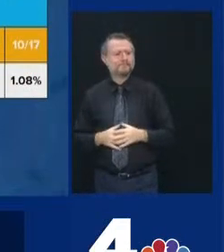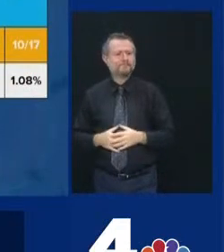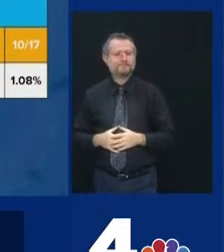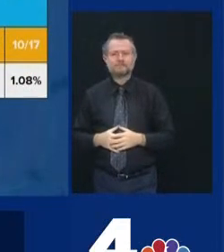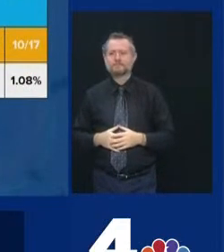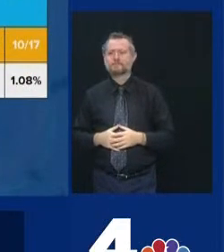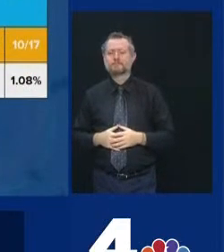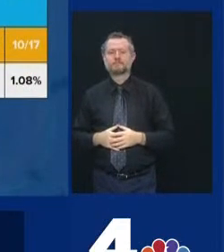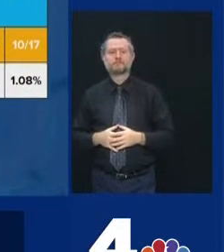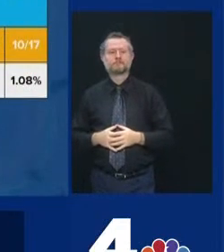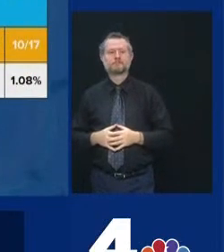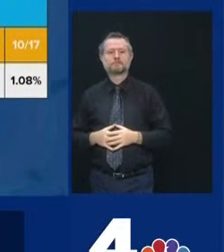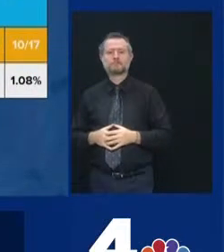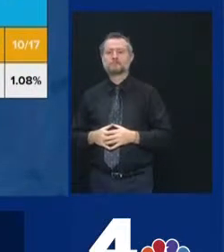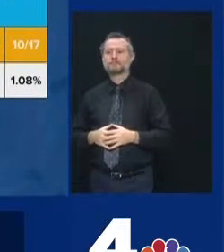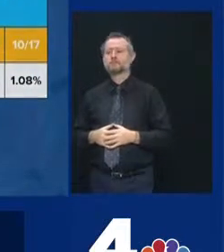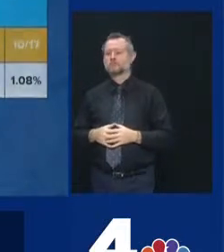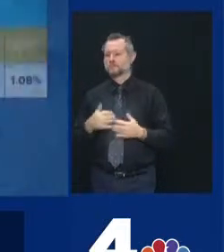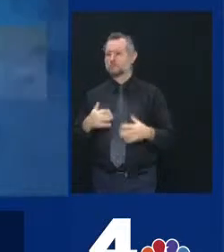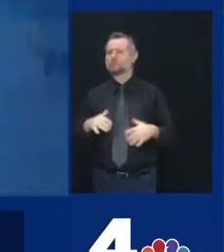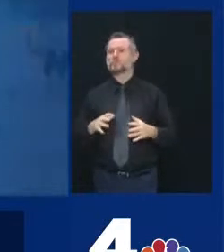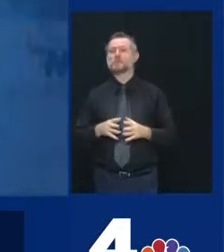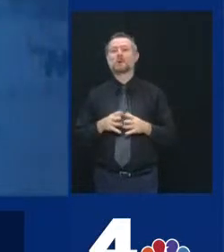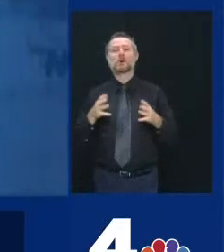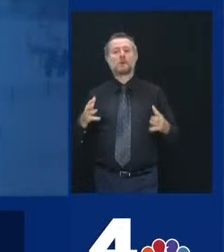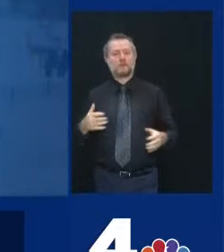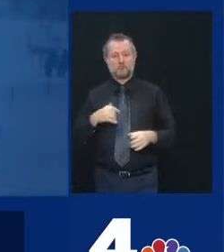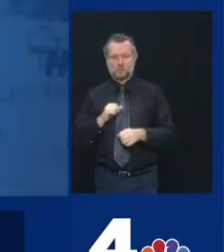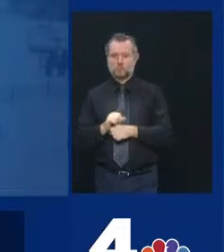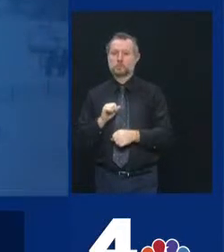it's exhausting, but it's also effective.